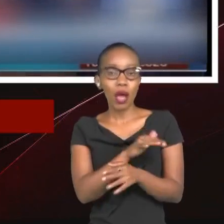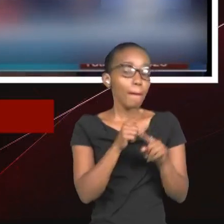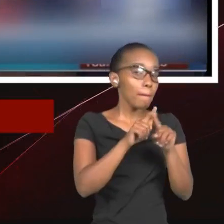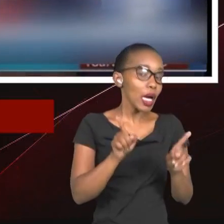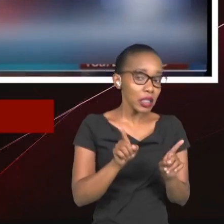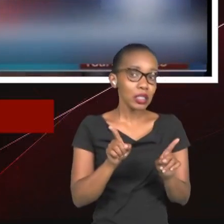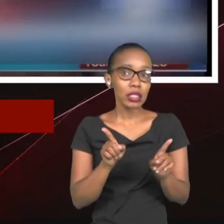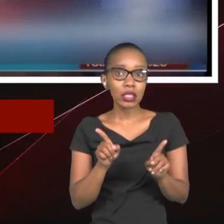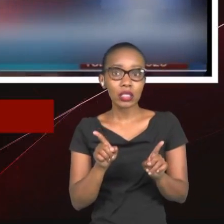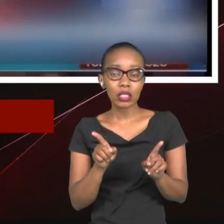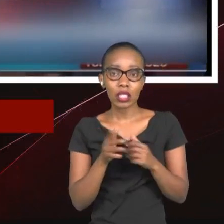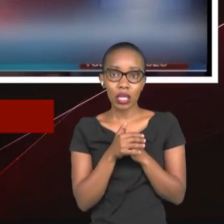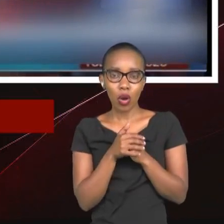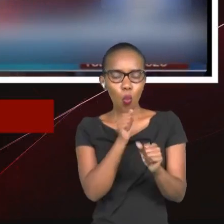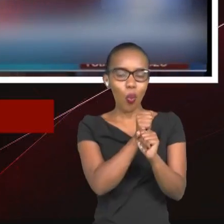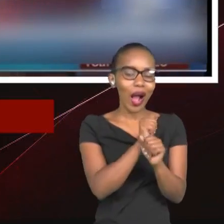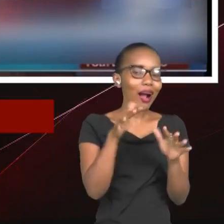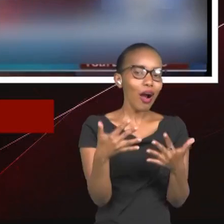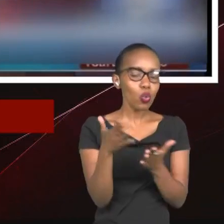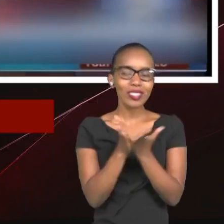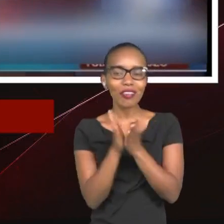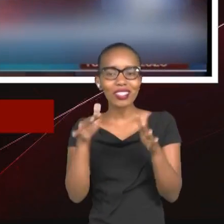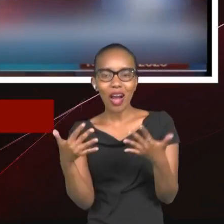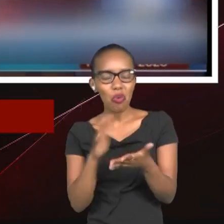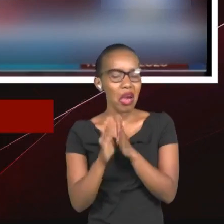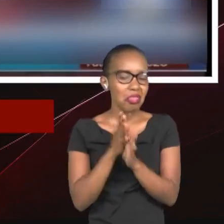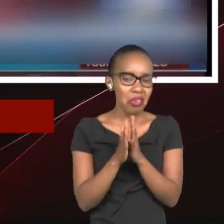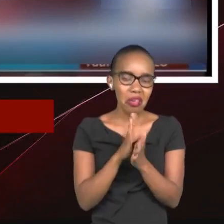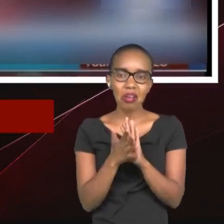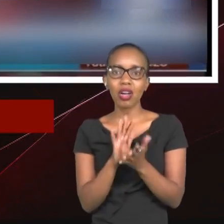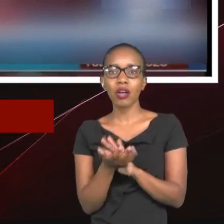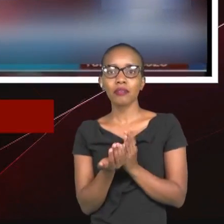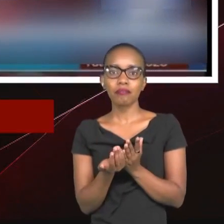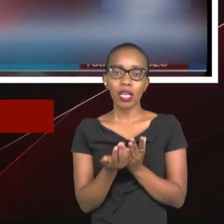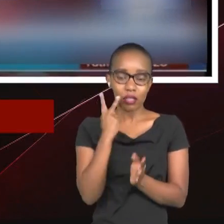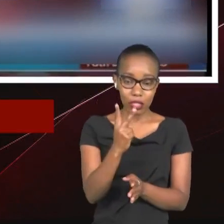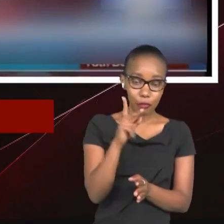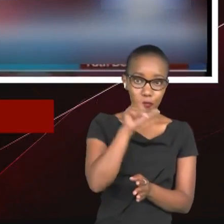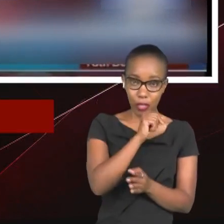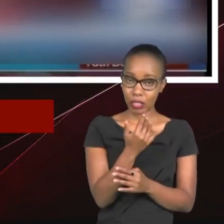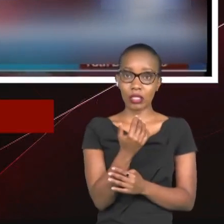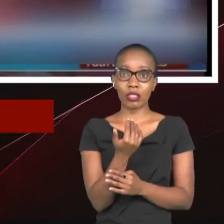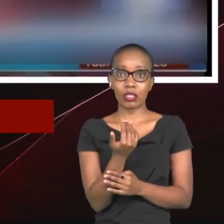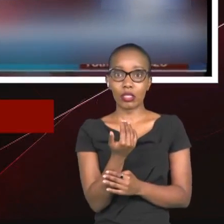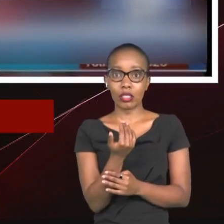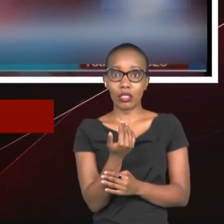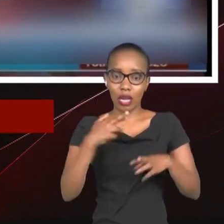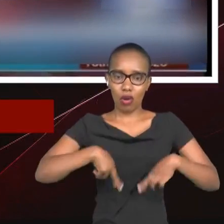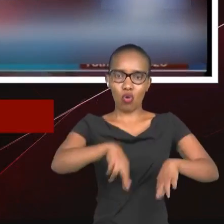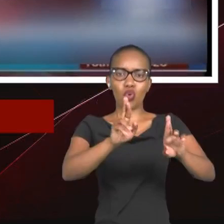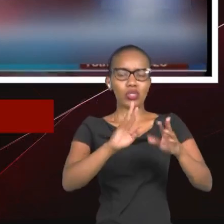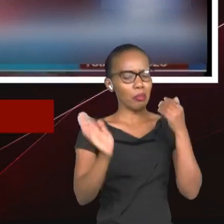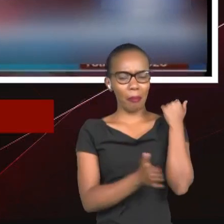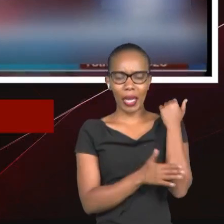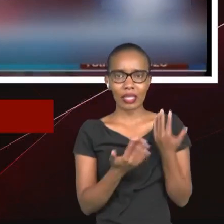of performance, there was nothing we could experience on the ground. The roads were